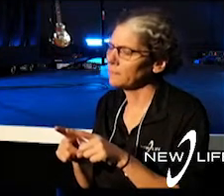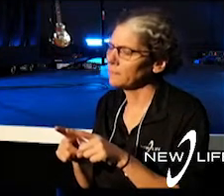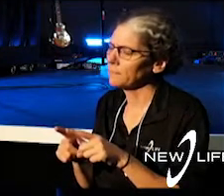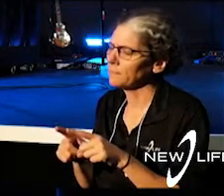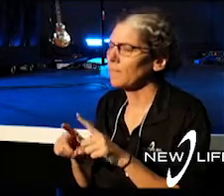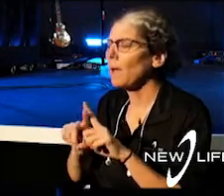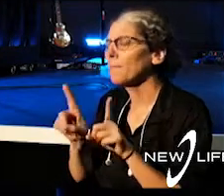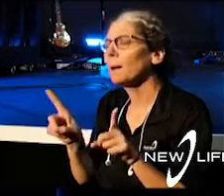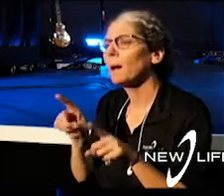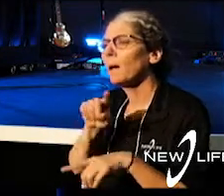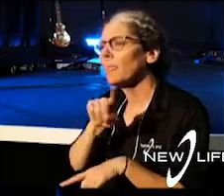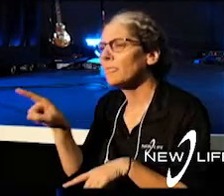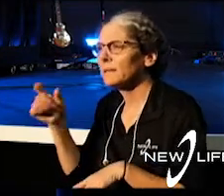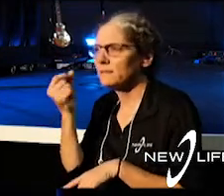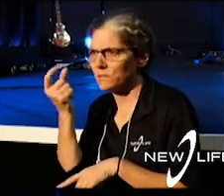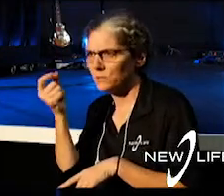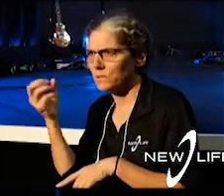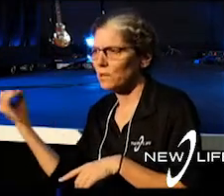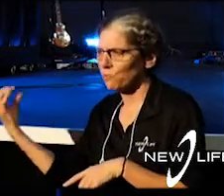But what they need is grace.